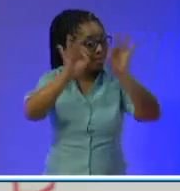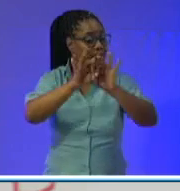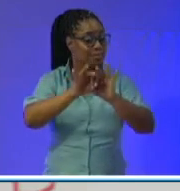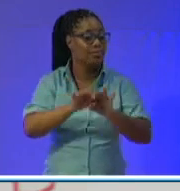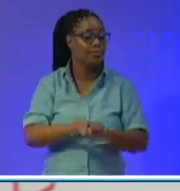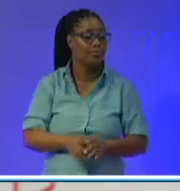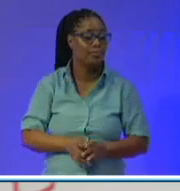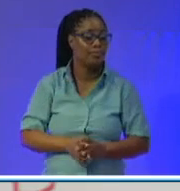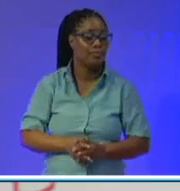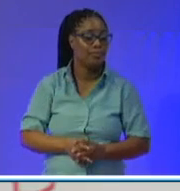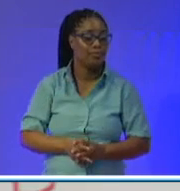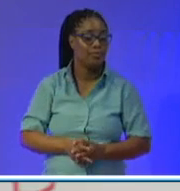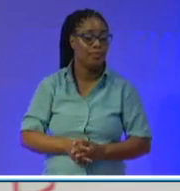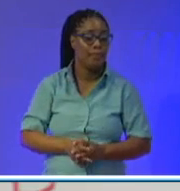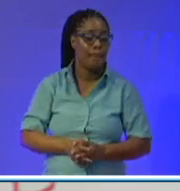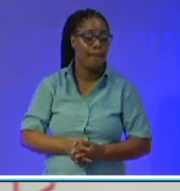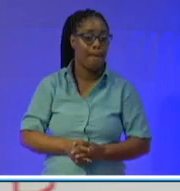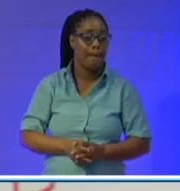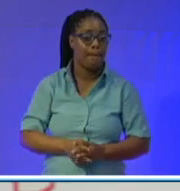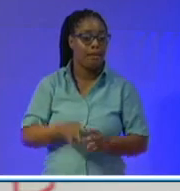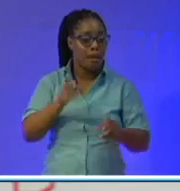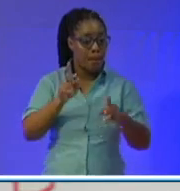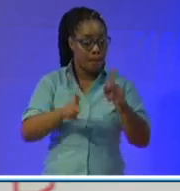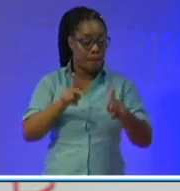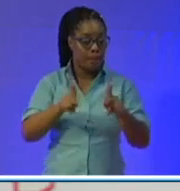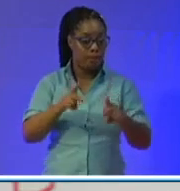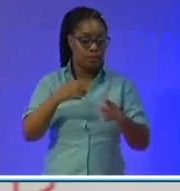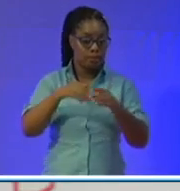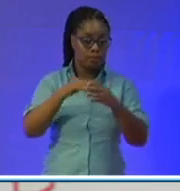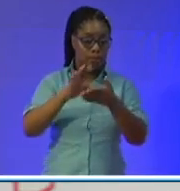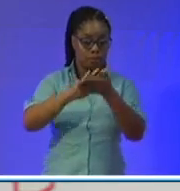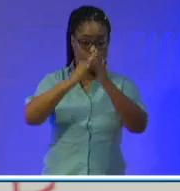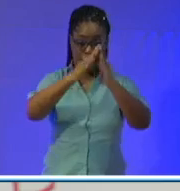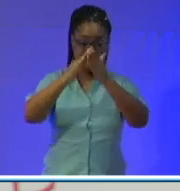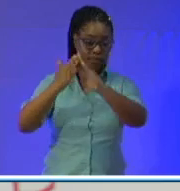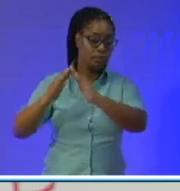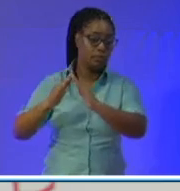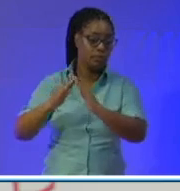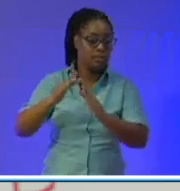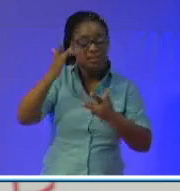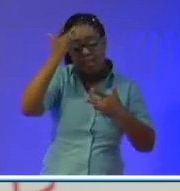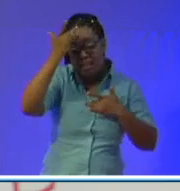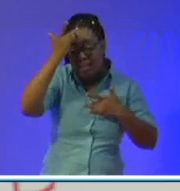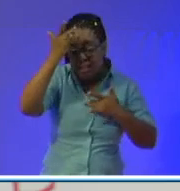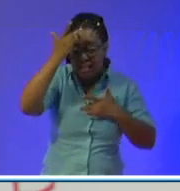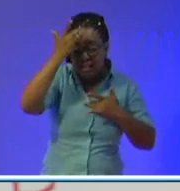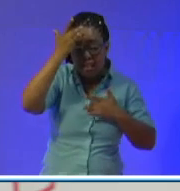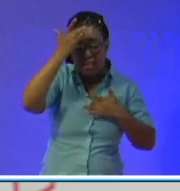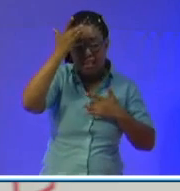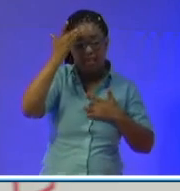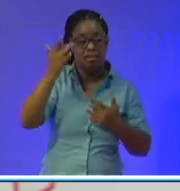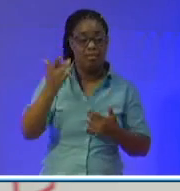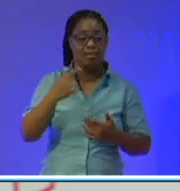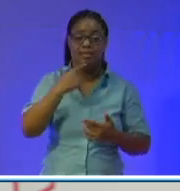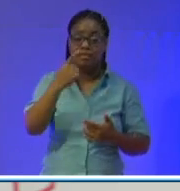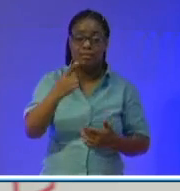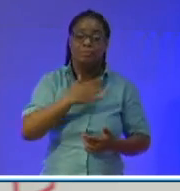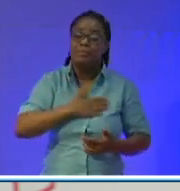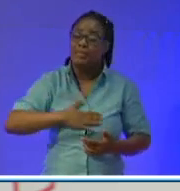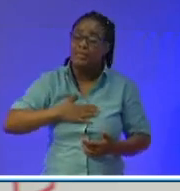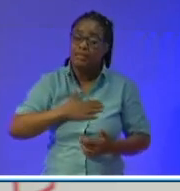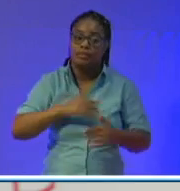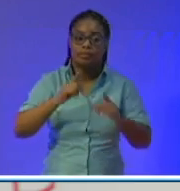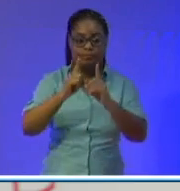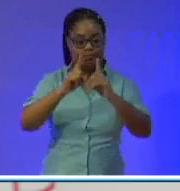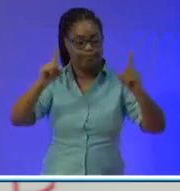reduce your risk of becoming severely ill. They already have preliminary data that supports that. The mask wearing, which is going to allow you